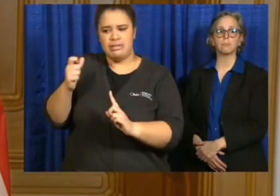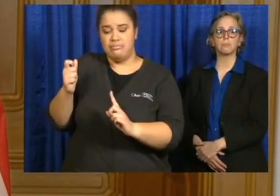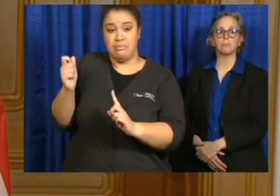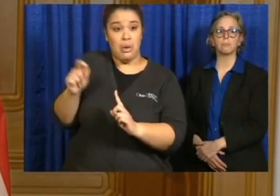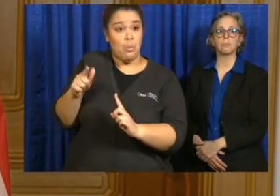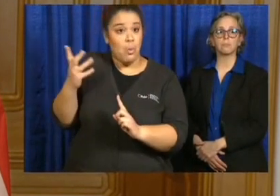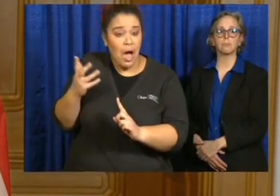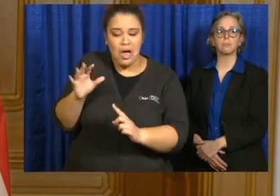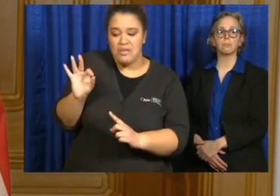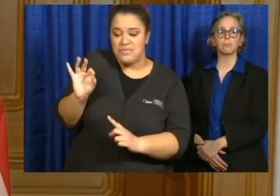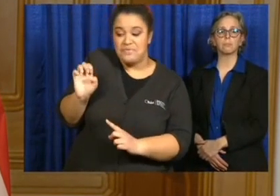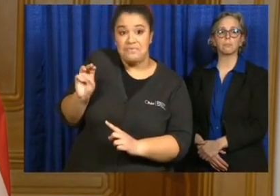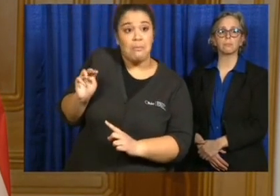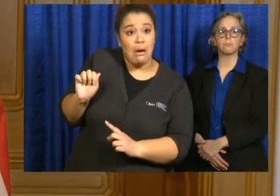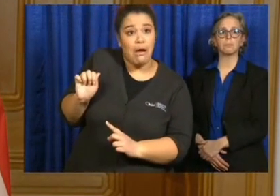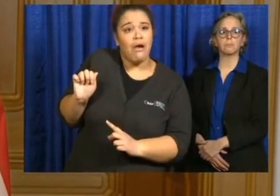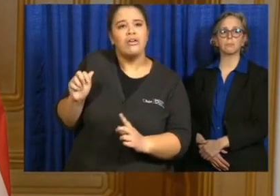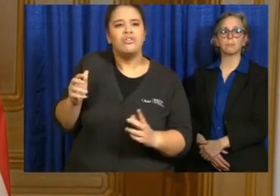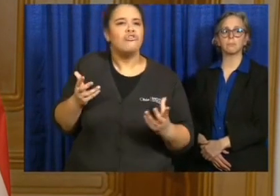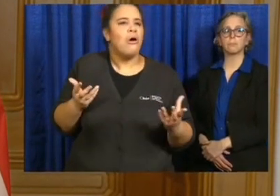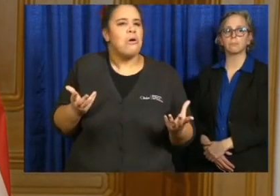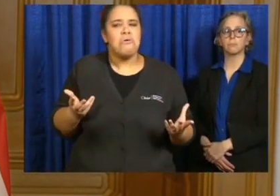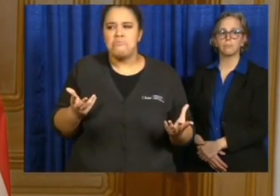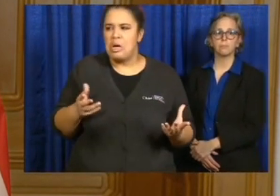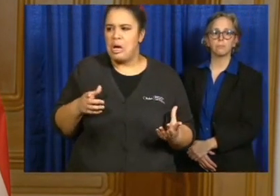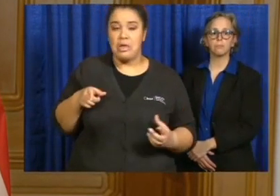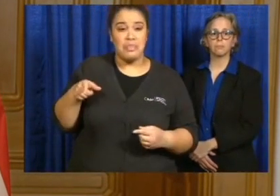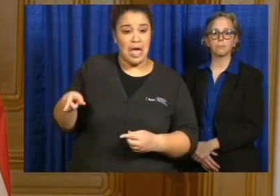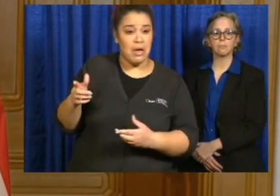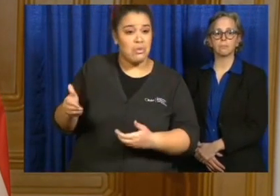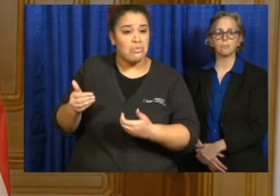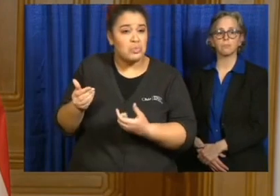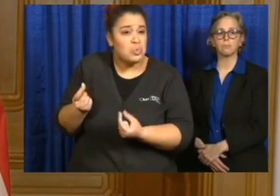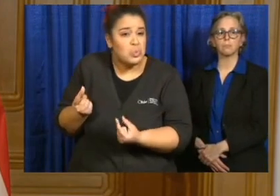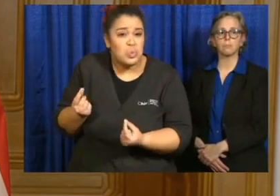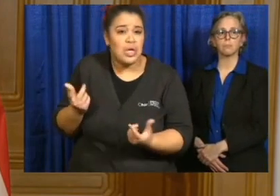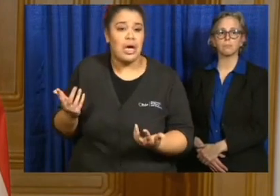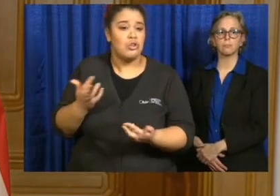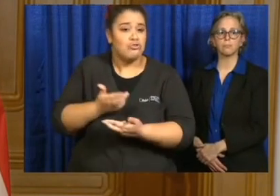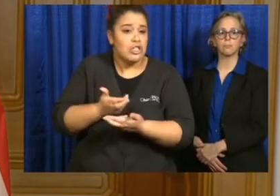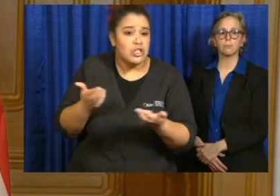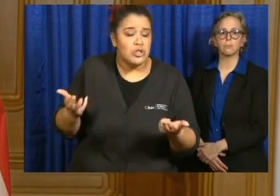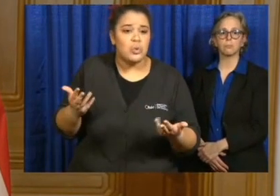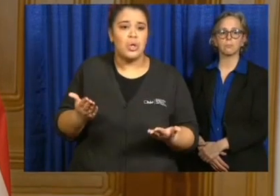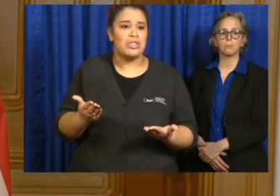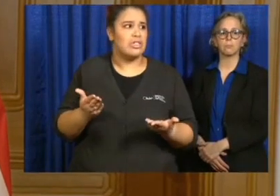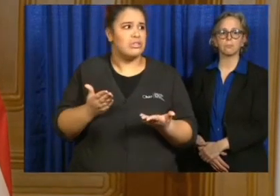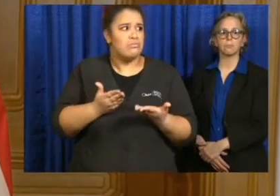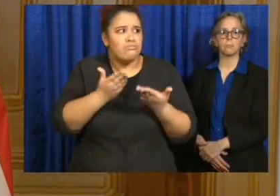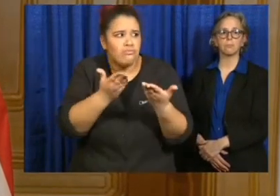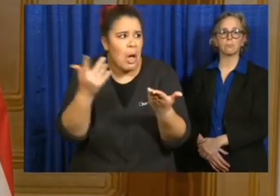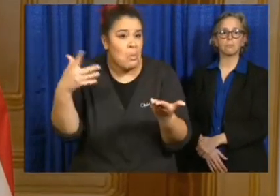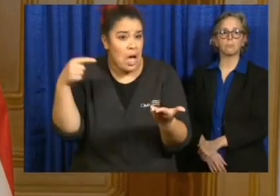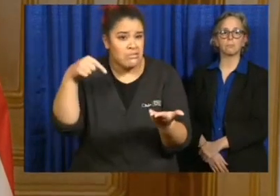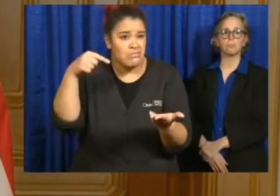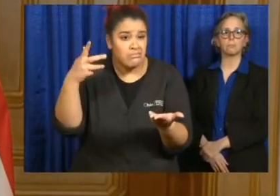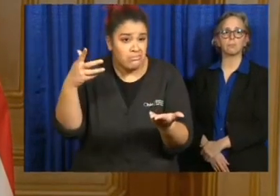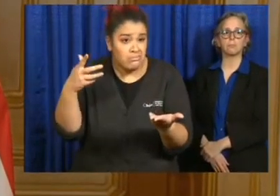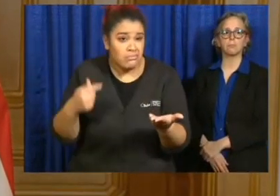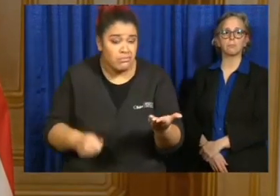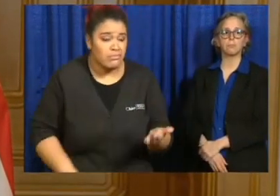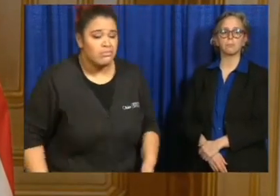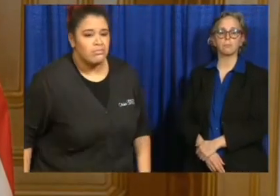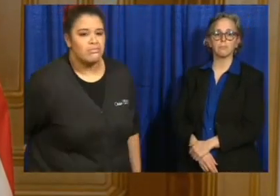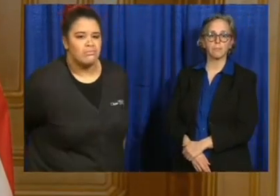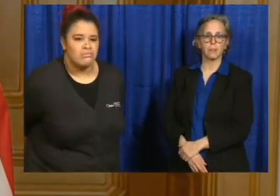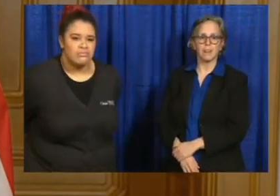maybe resources or PPE to come from FEMA, or any help from the Army Corps of Engineers in the future? Well, FEMA's always an integral